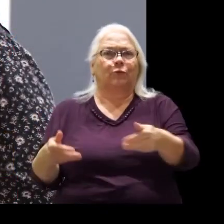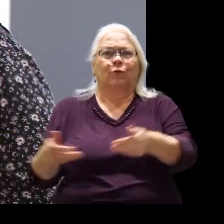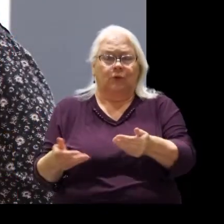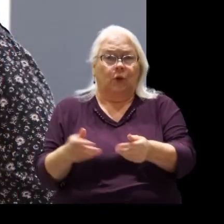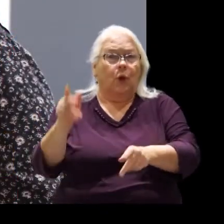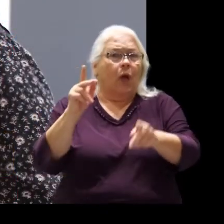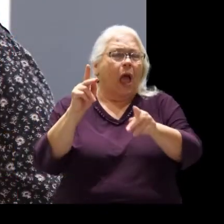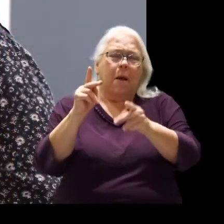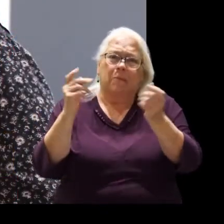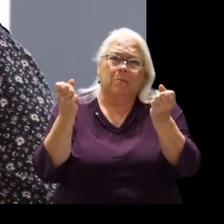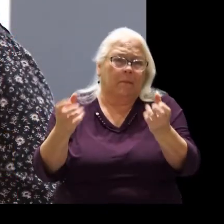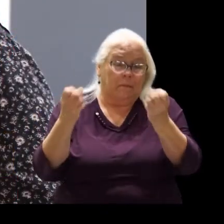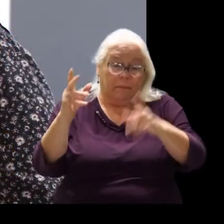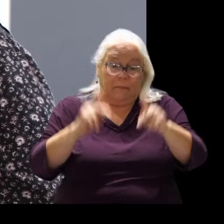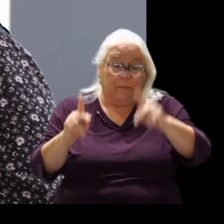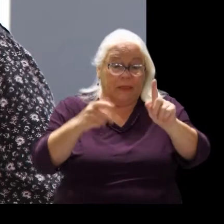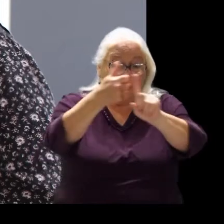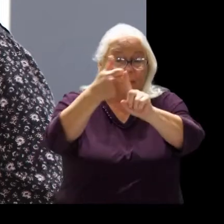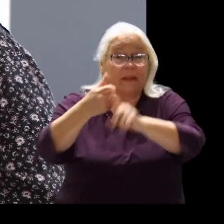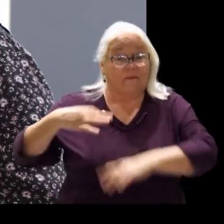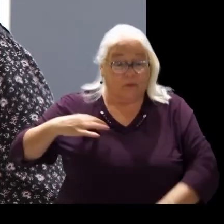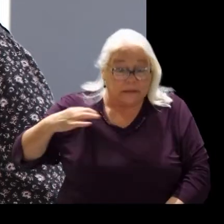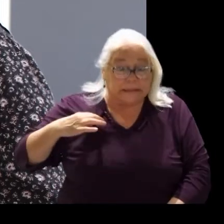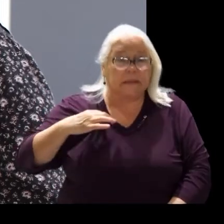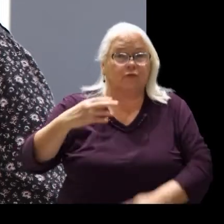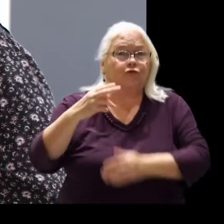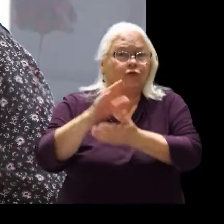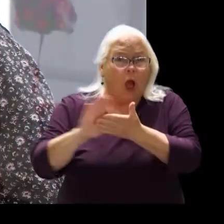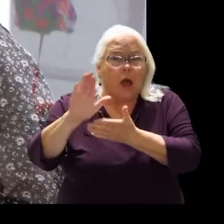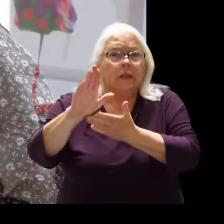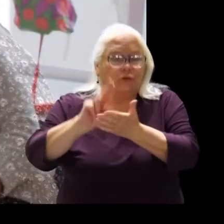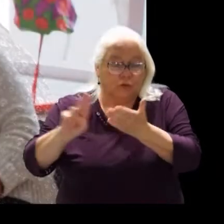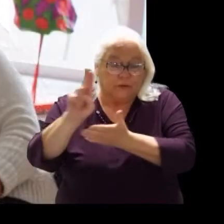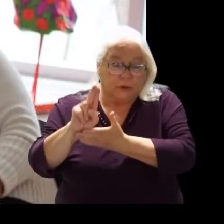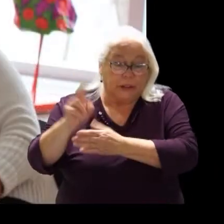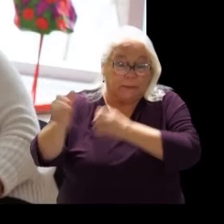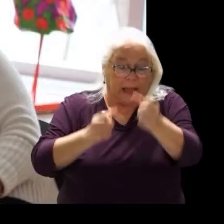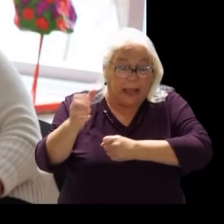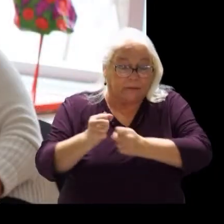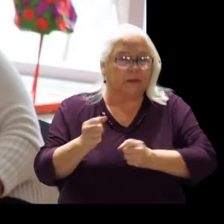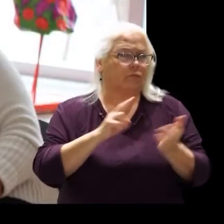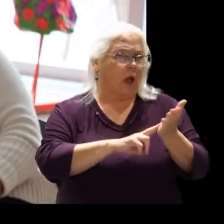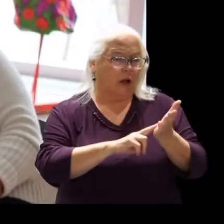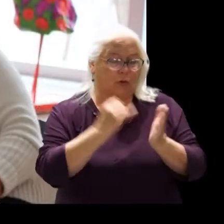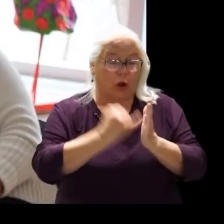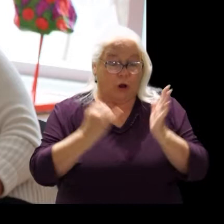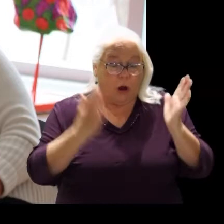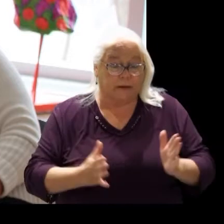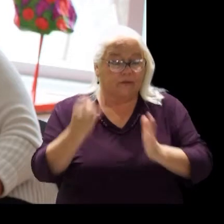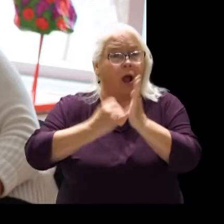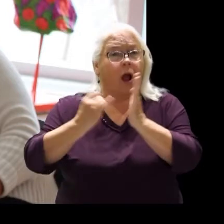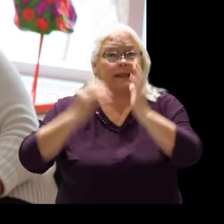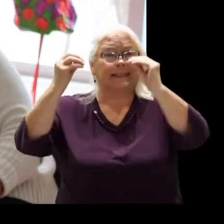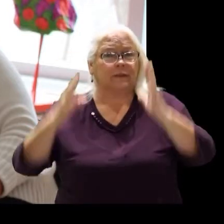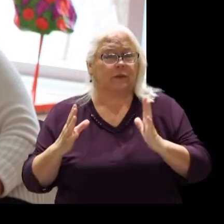volunteers, post-secondary placement students, contract artists, and arts educators to our inclusive arts approach. It's been such an